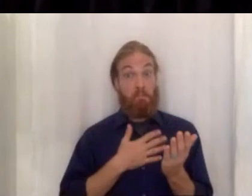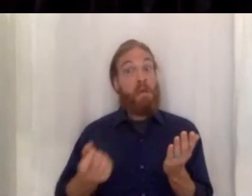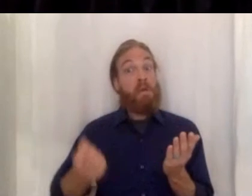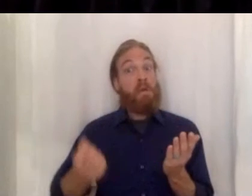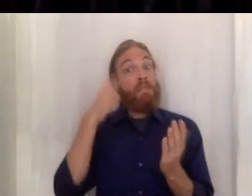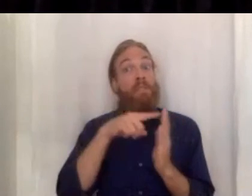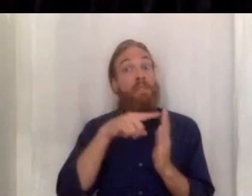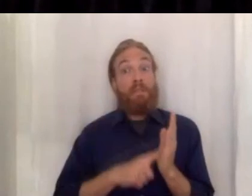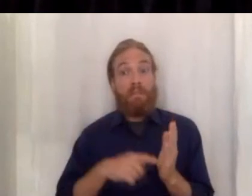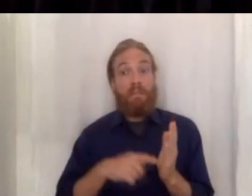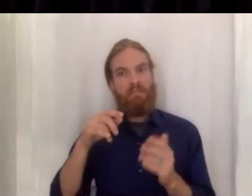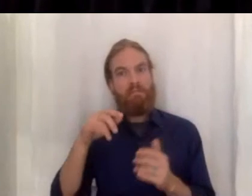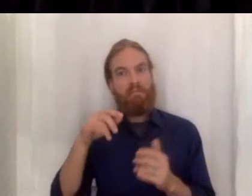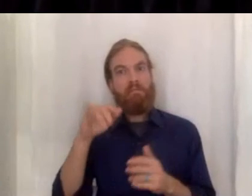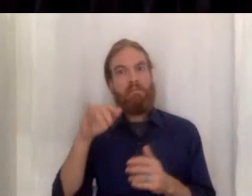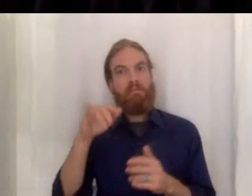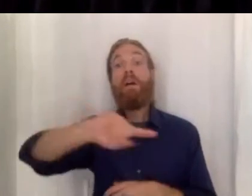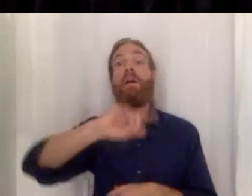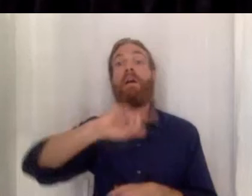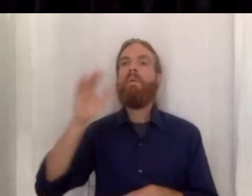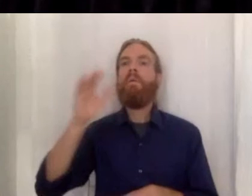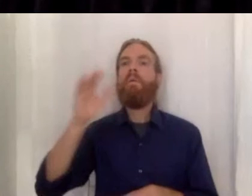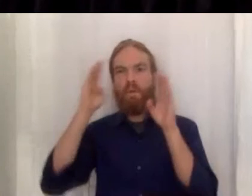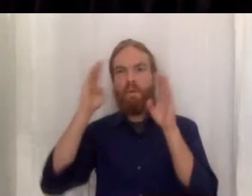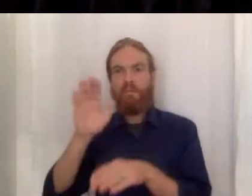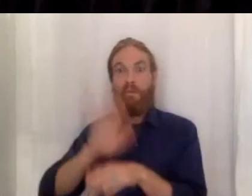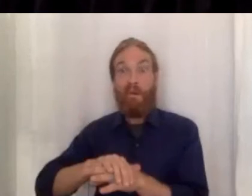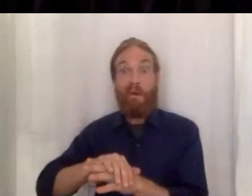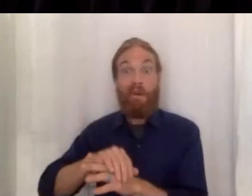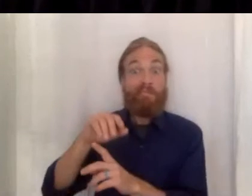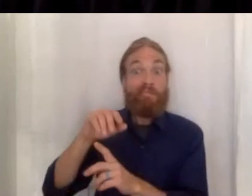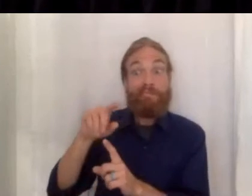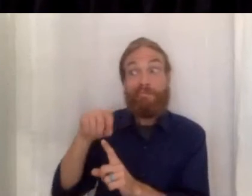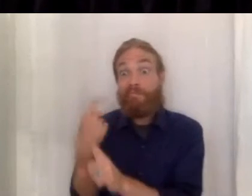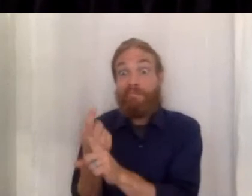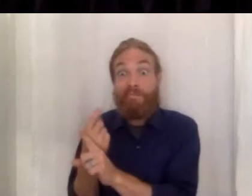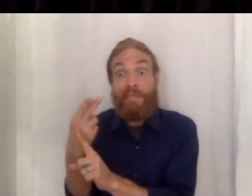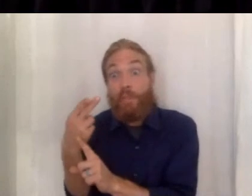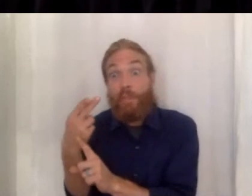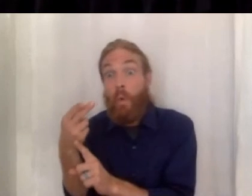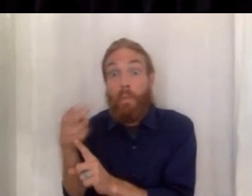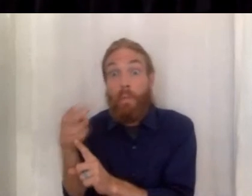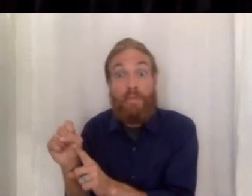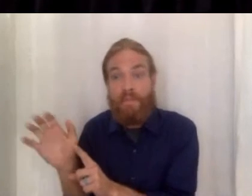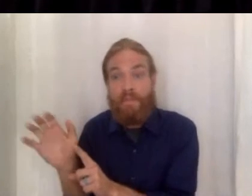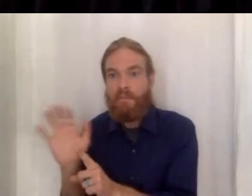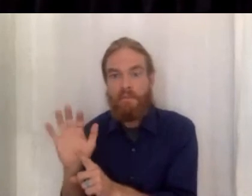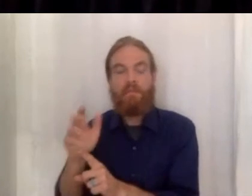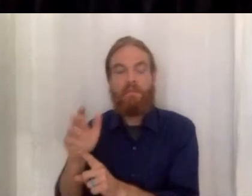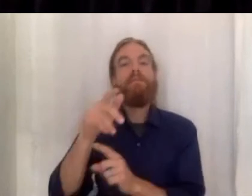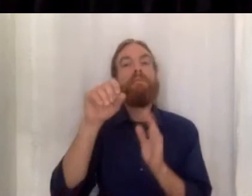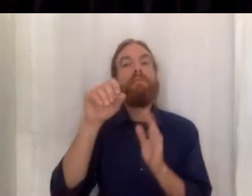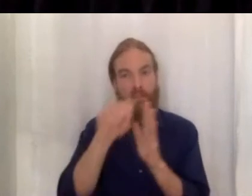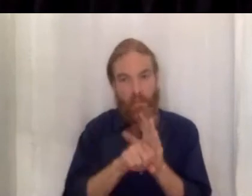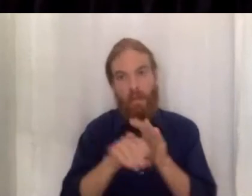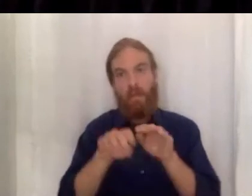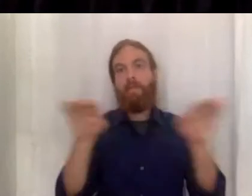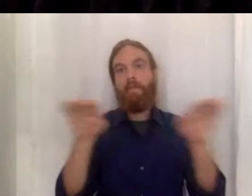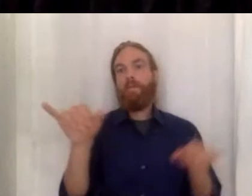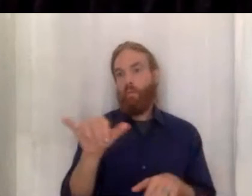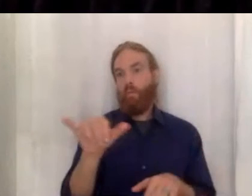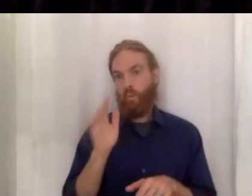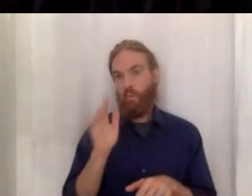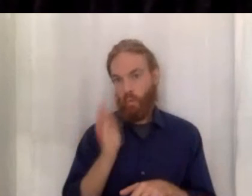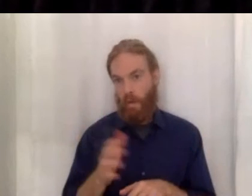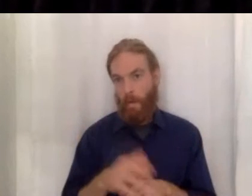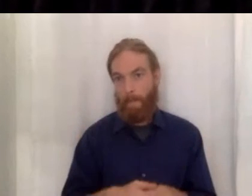on, not only with Health and Human Services, but also at the state level, because we know that, some states have been really, they've